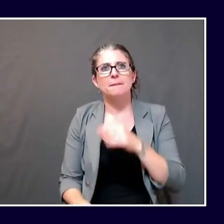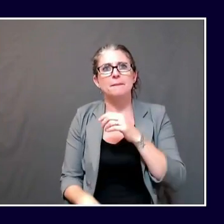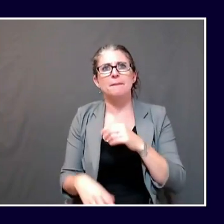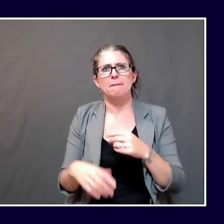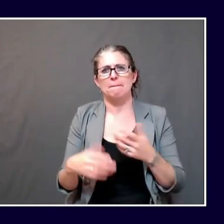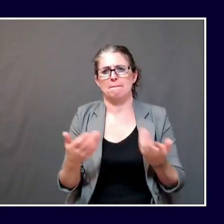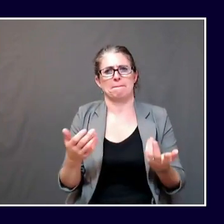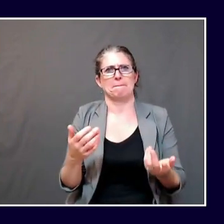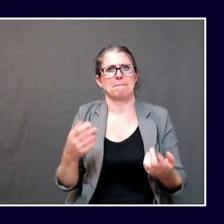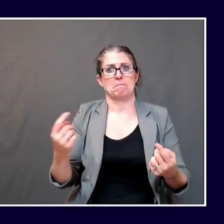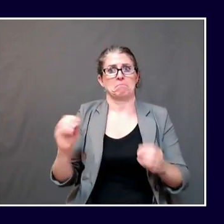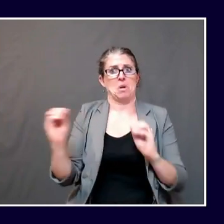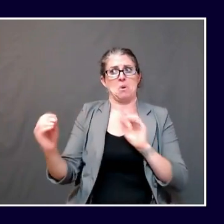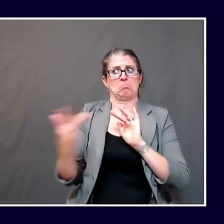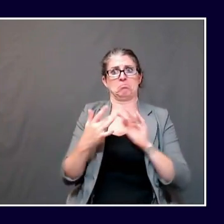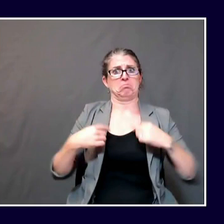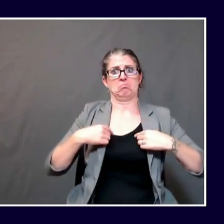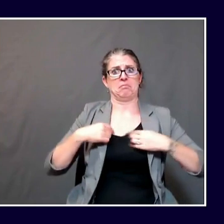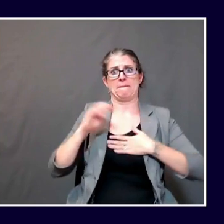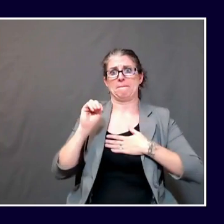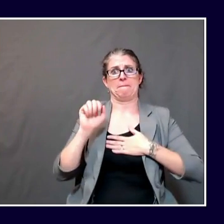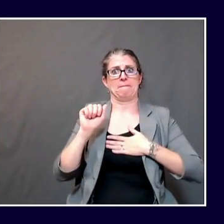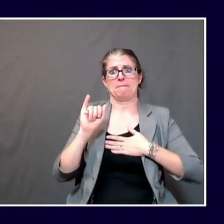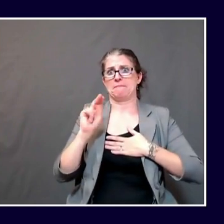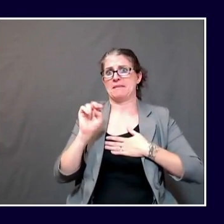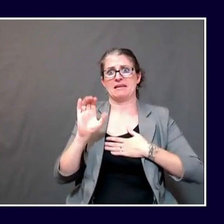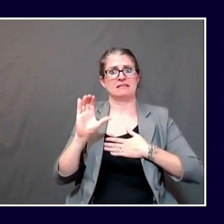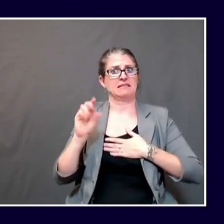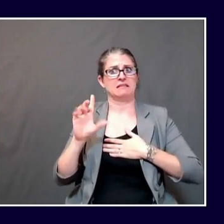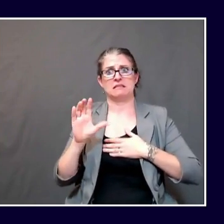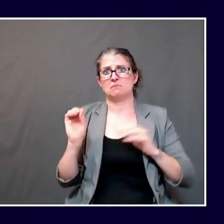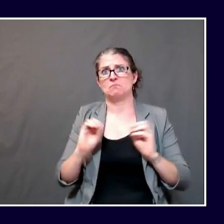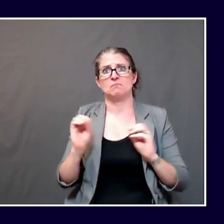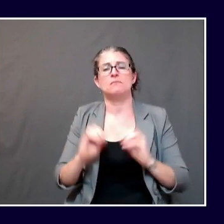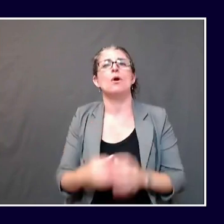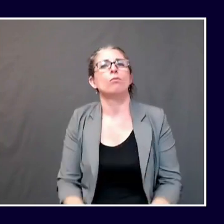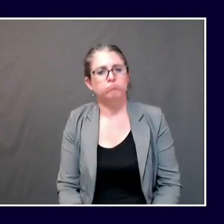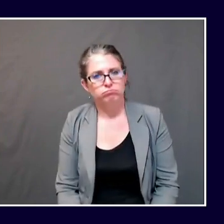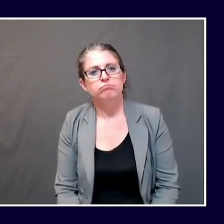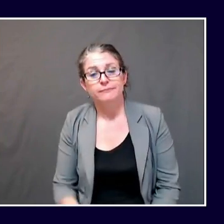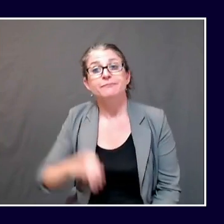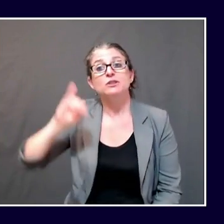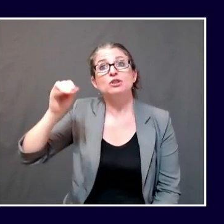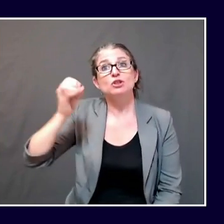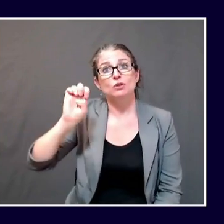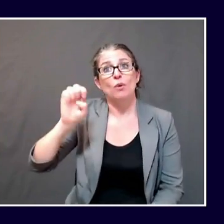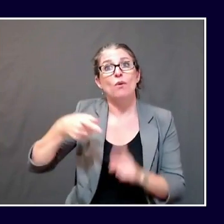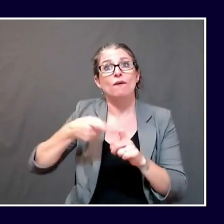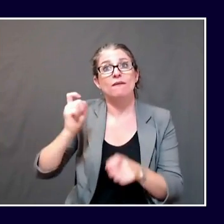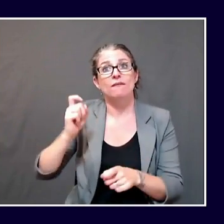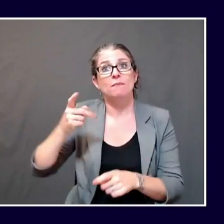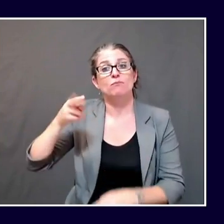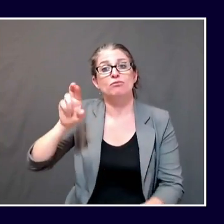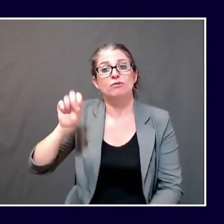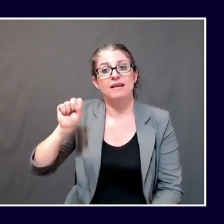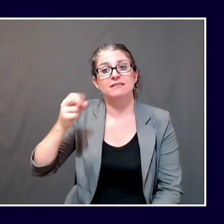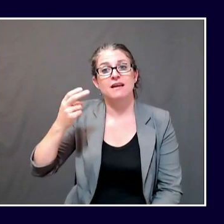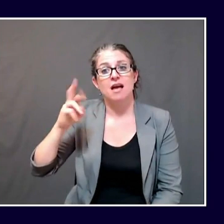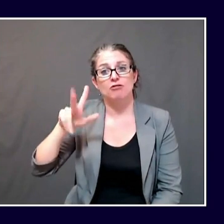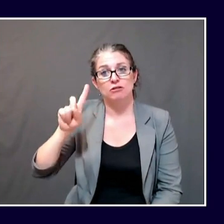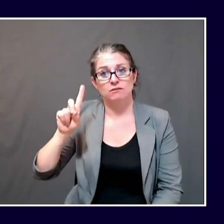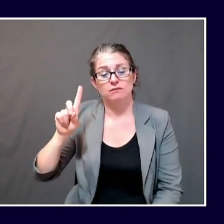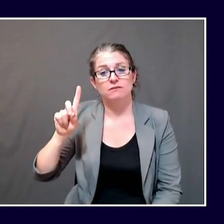Yes, hi, I have a couple questions. First question is, the Maine DOE told me today